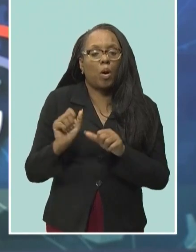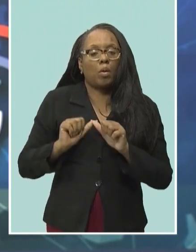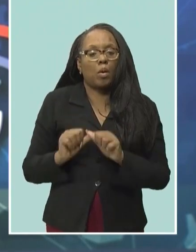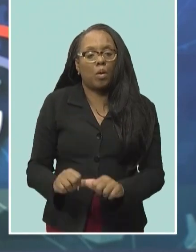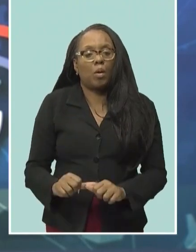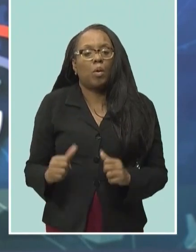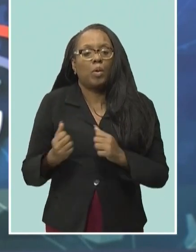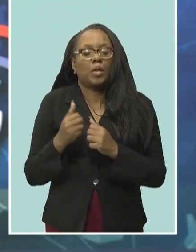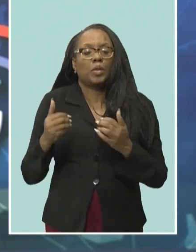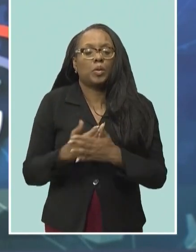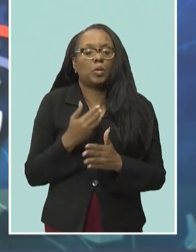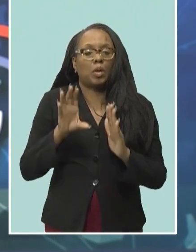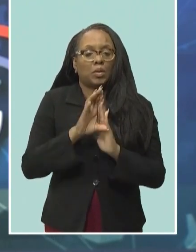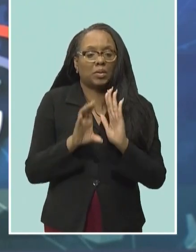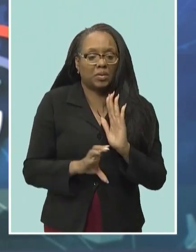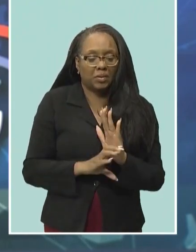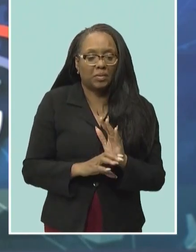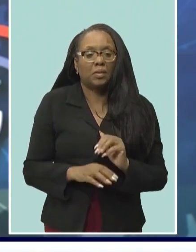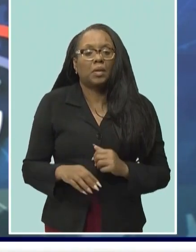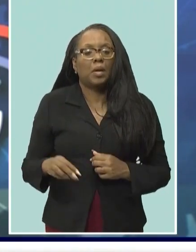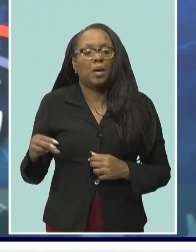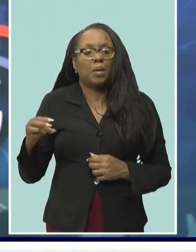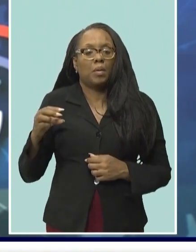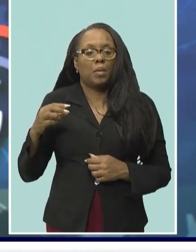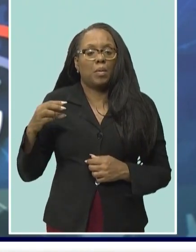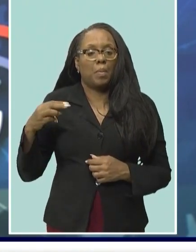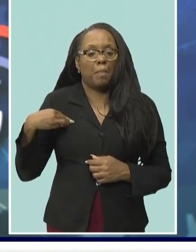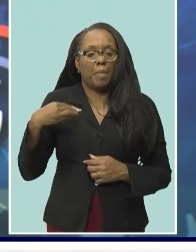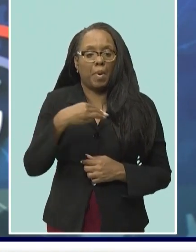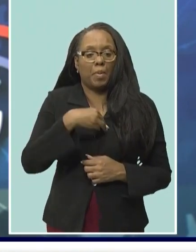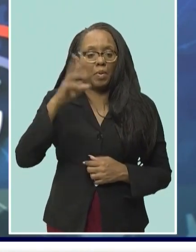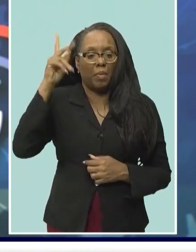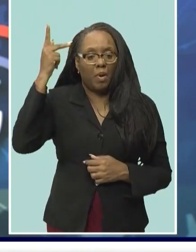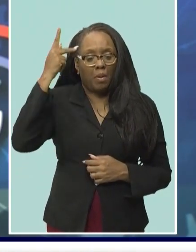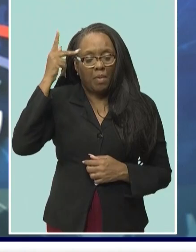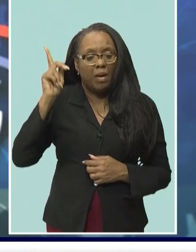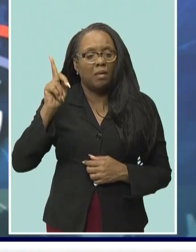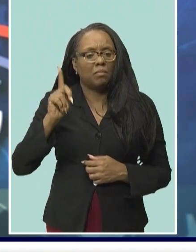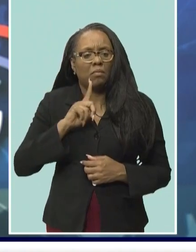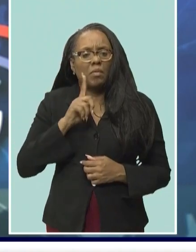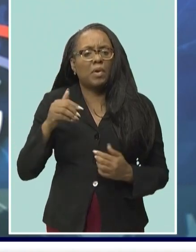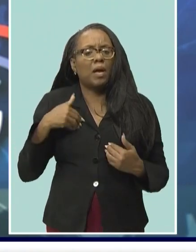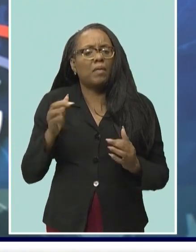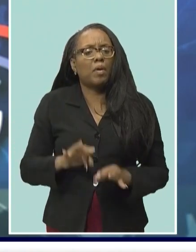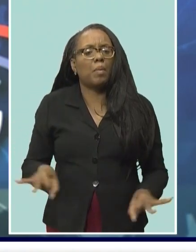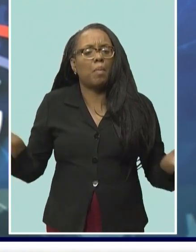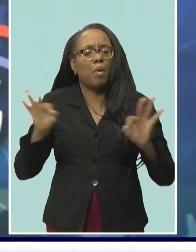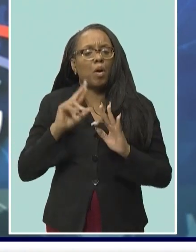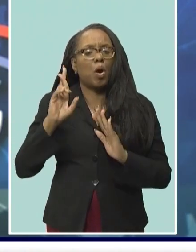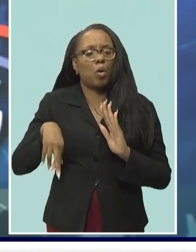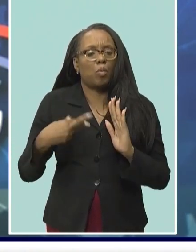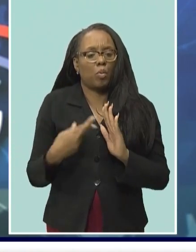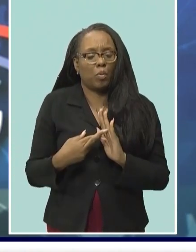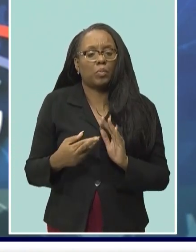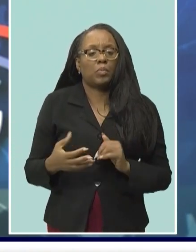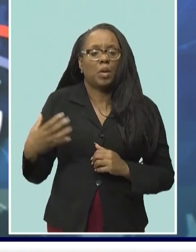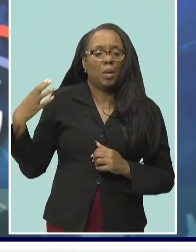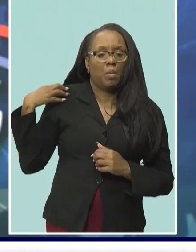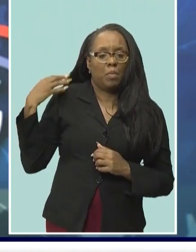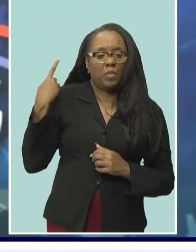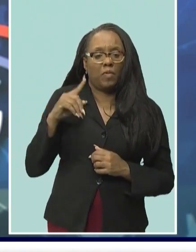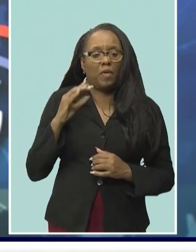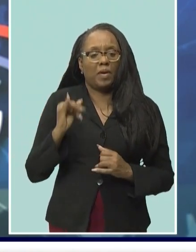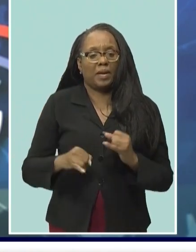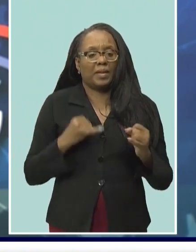Barbados, members of Parliament in Barbados have been told they have a critical role to play. The message has come from head of the International Institute